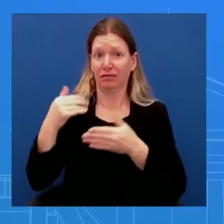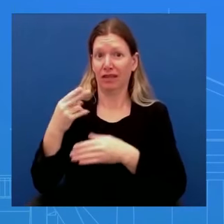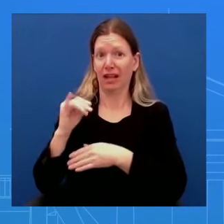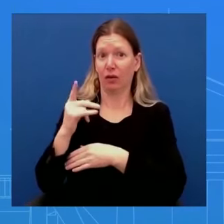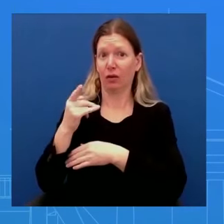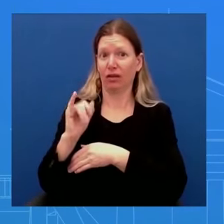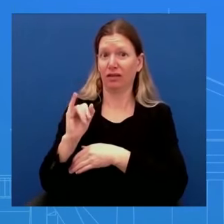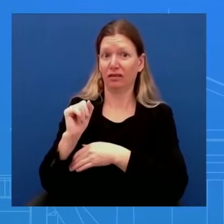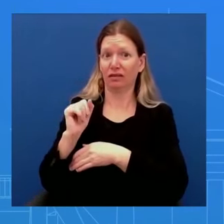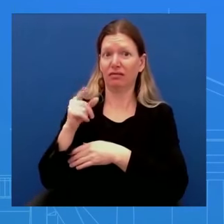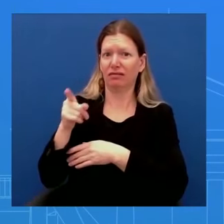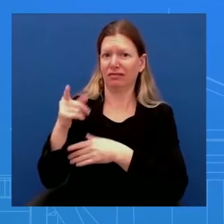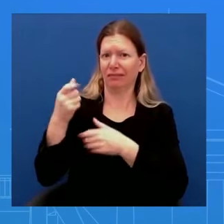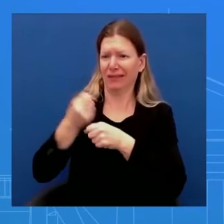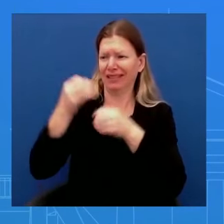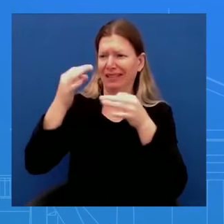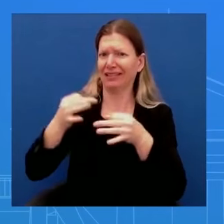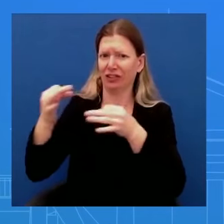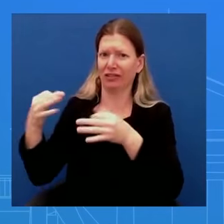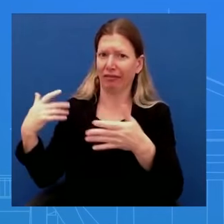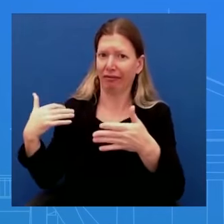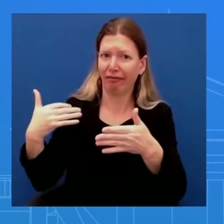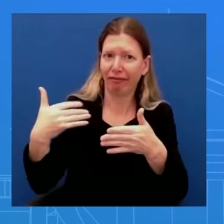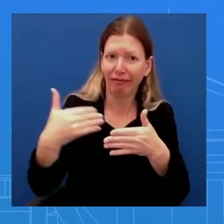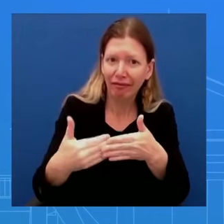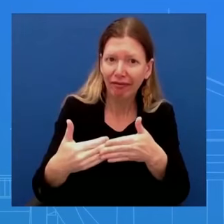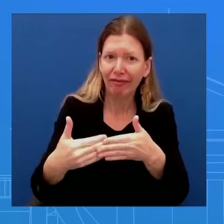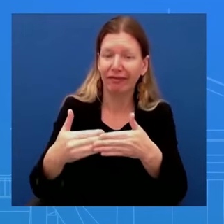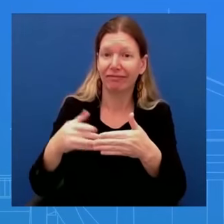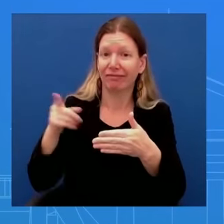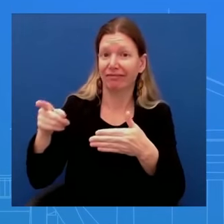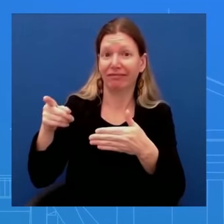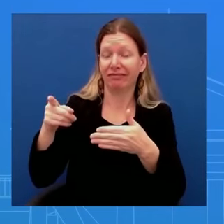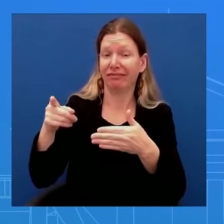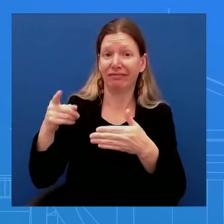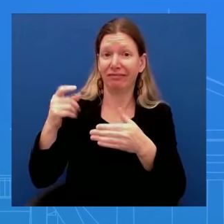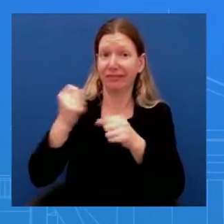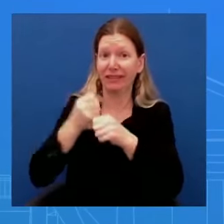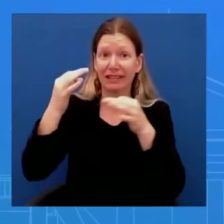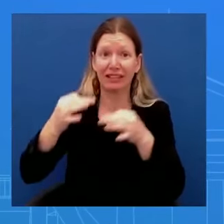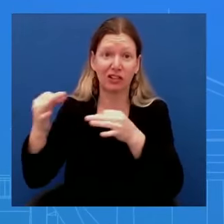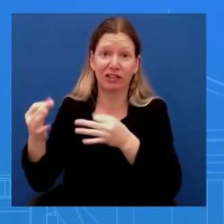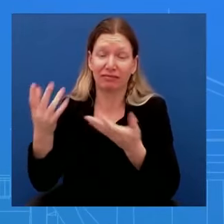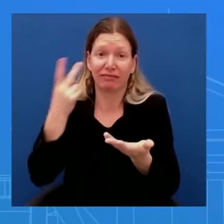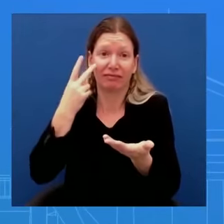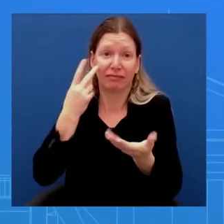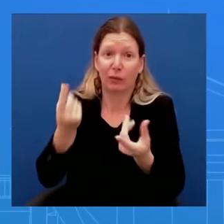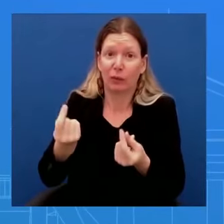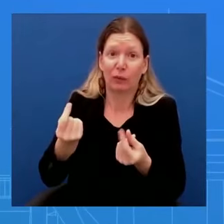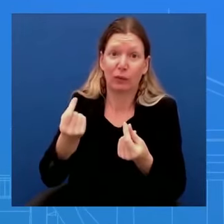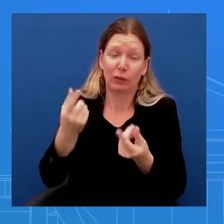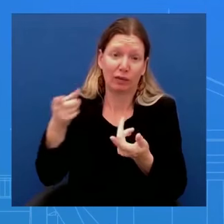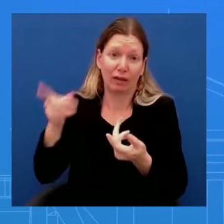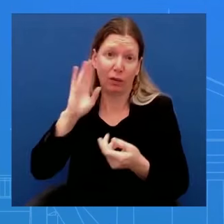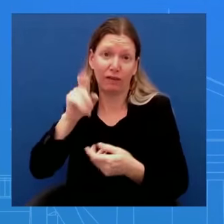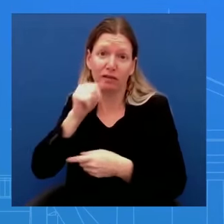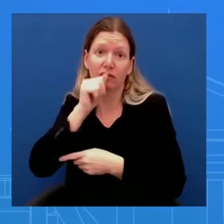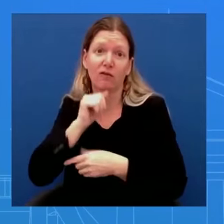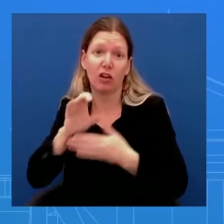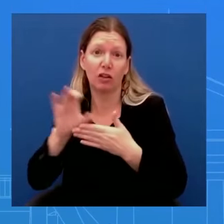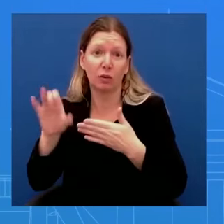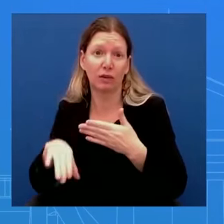and we'll see what decisions they make. They will bear the consequences for those decisions going forward. And then one question on General Austin. Earlier in this briefing, you